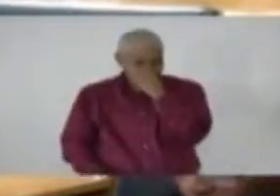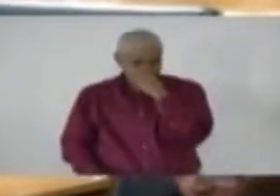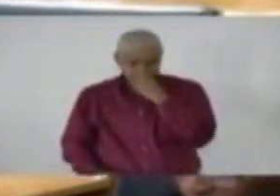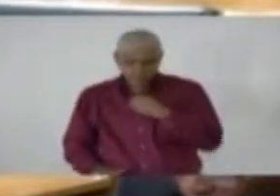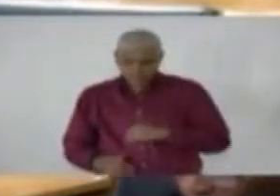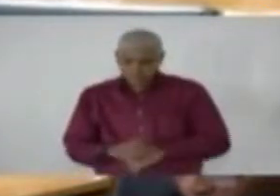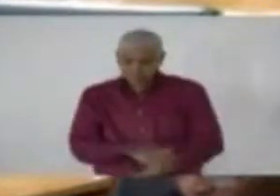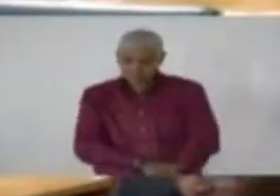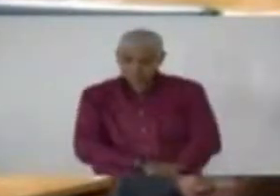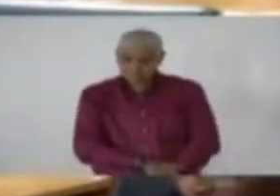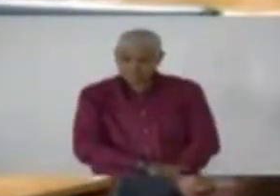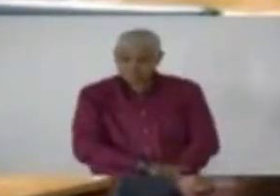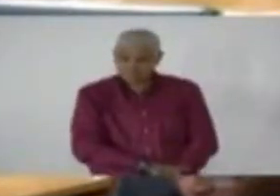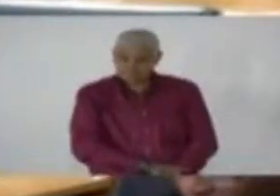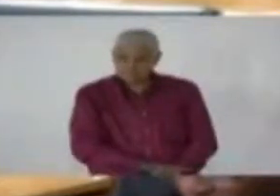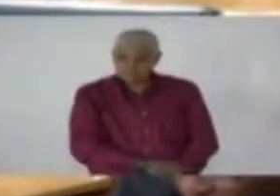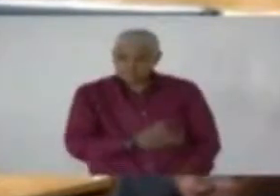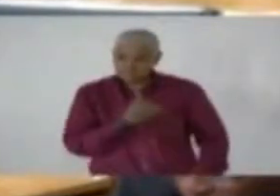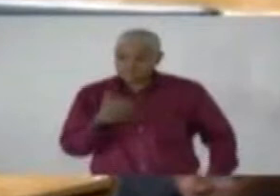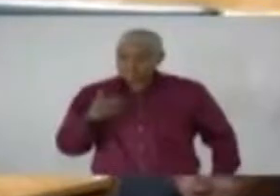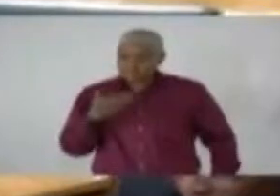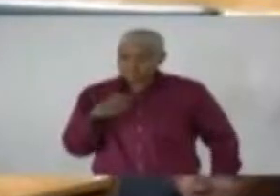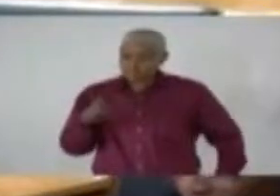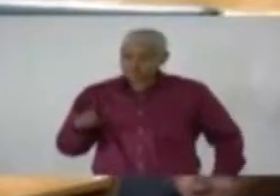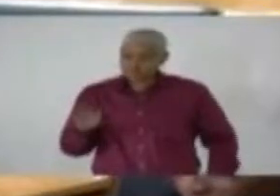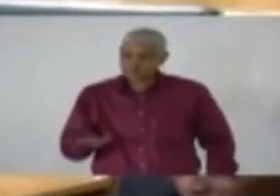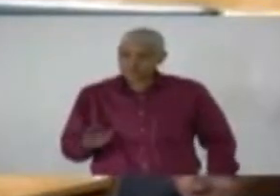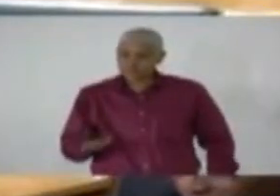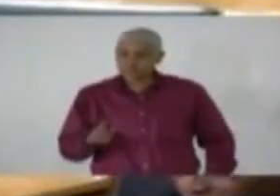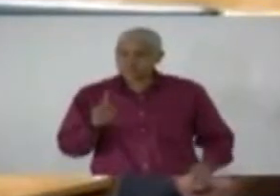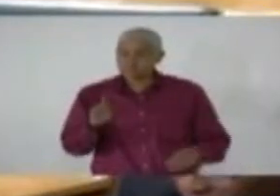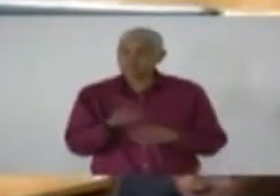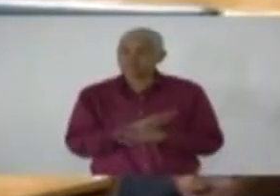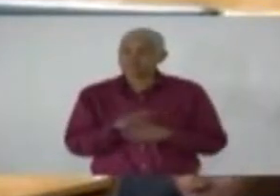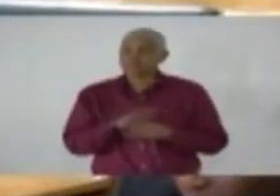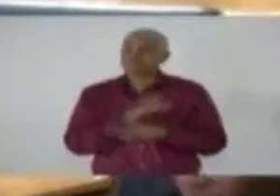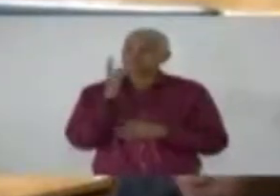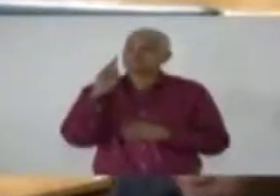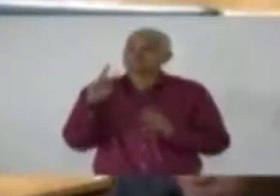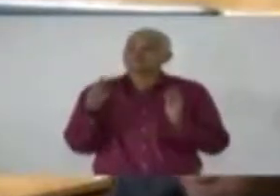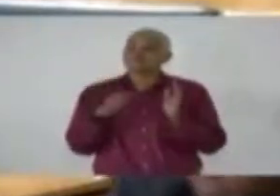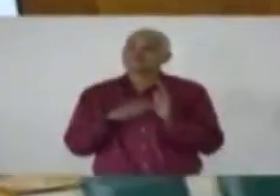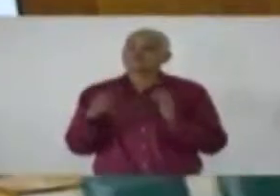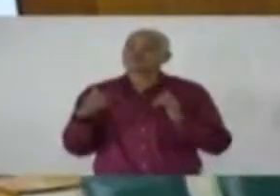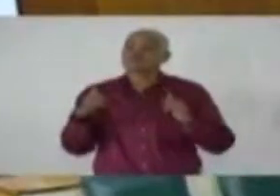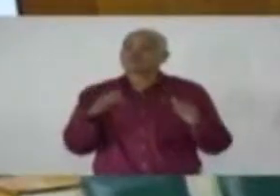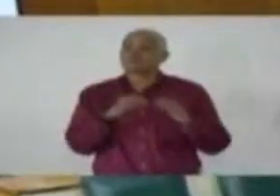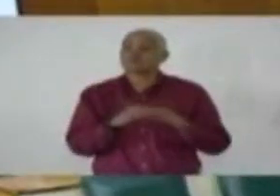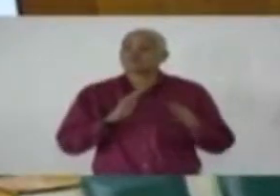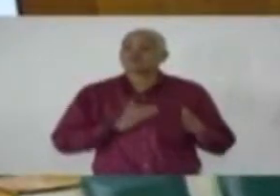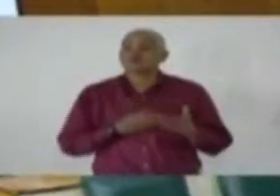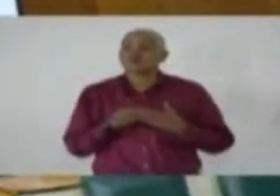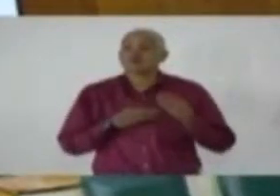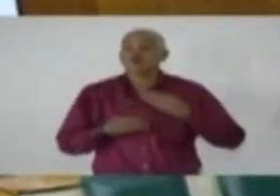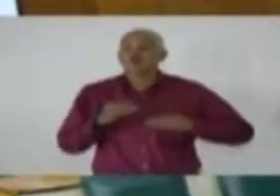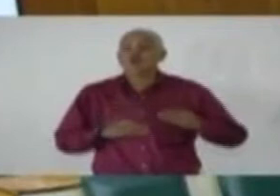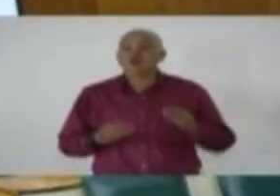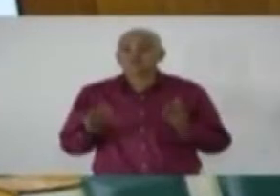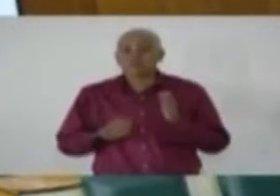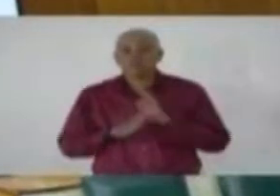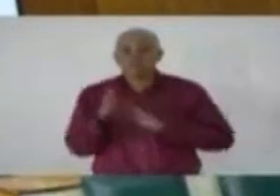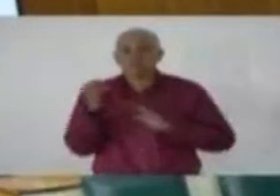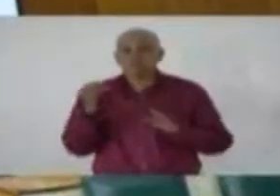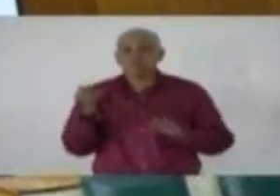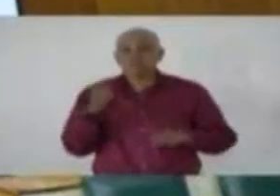they do reserve a stamping on the desk. Give businesses for the role that they play in our economy and country.